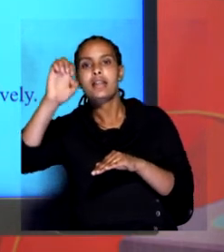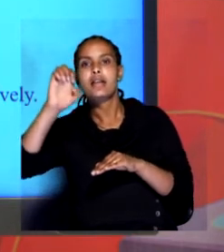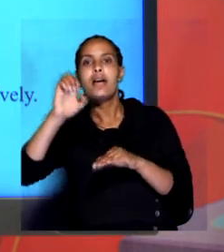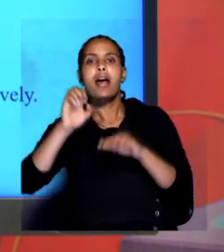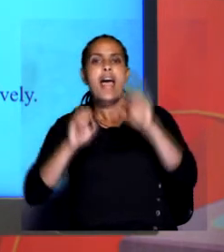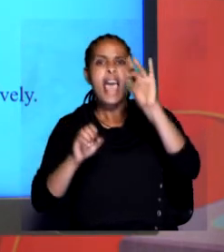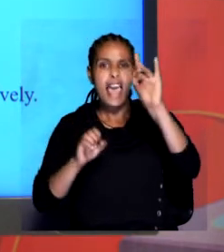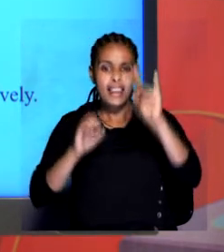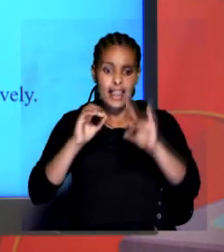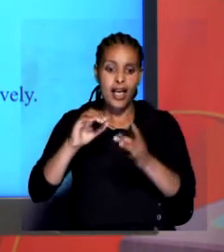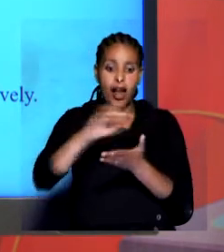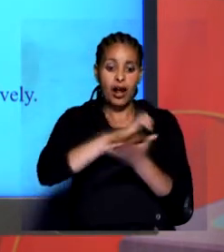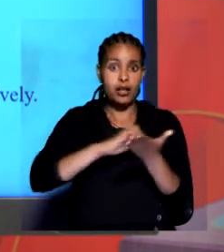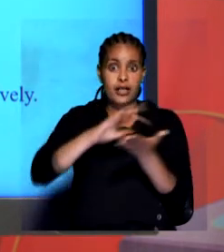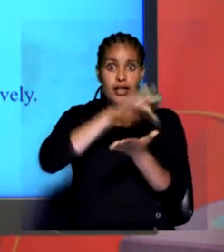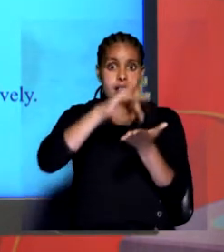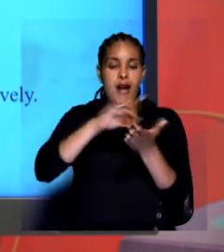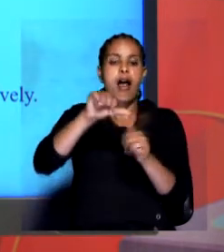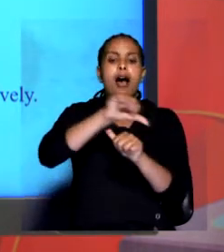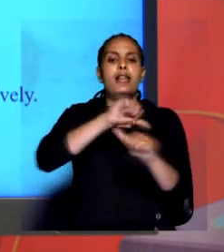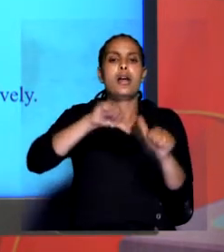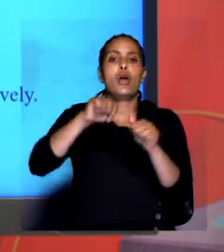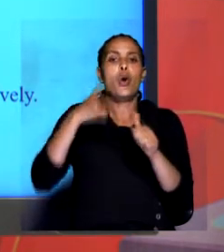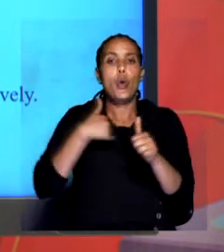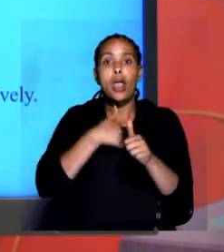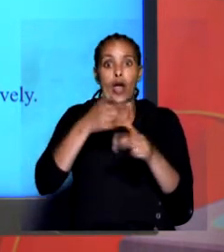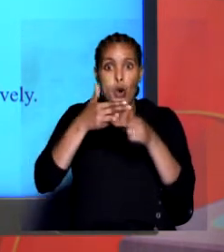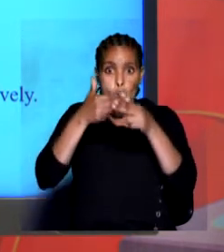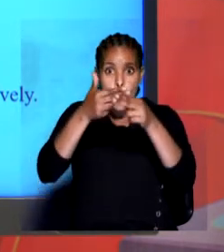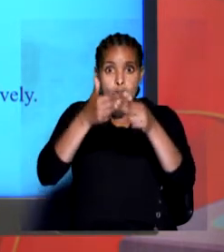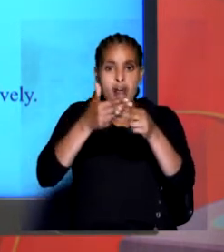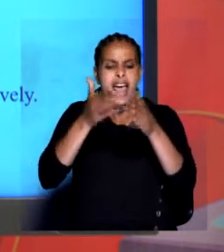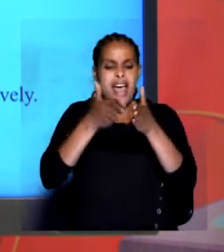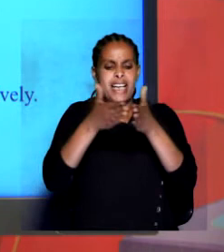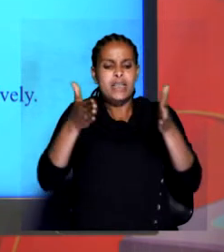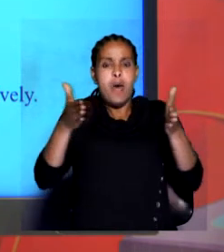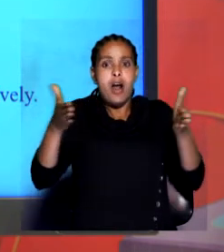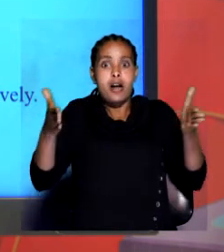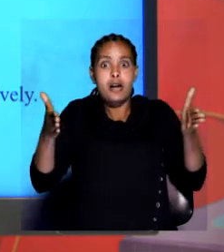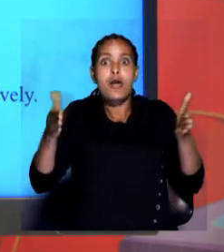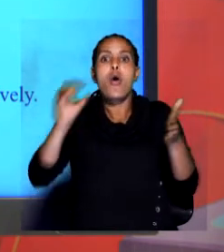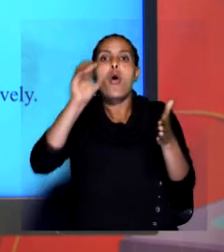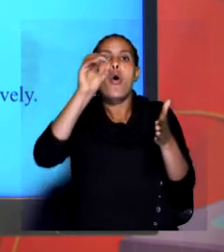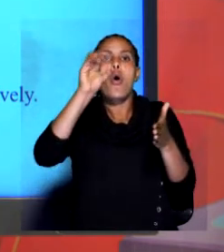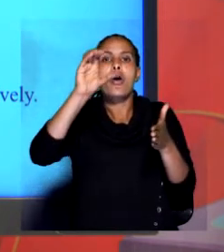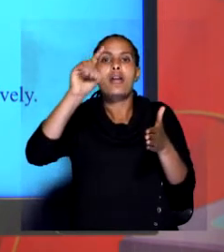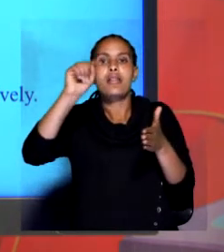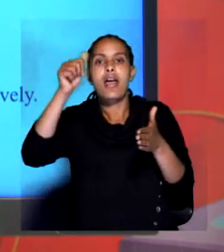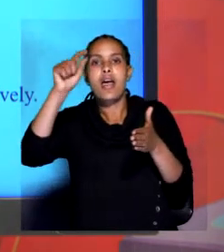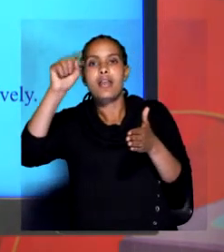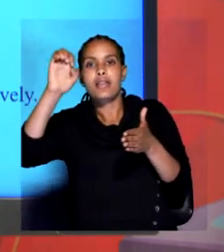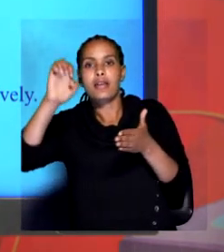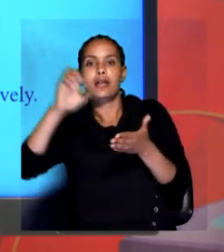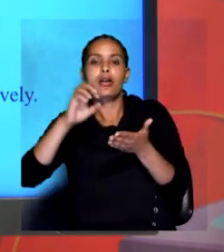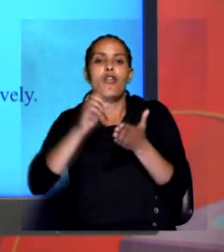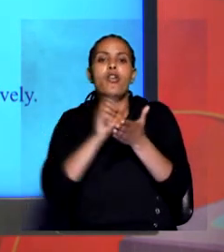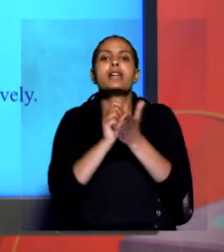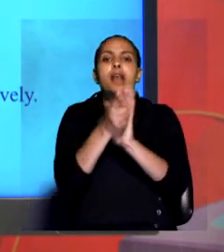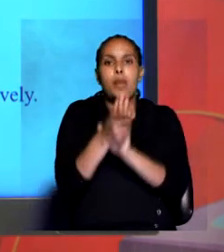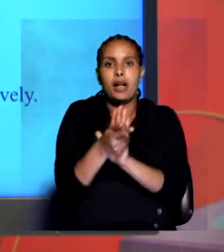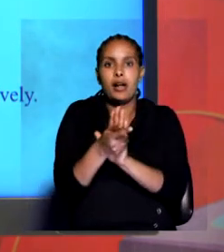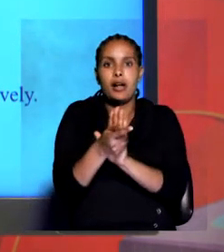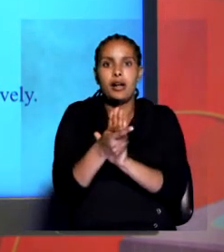more than 8 electrons on the central atom, we call expanded octet. For